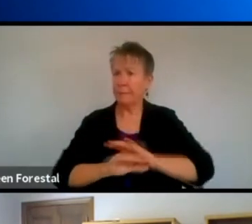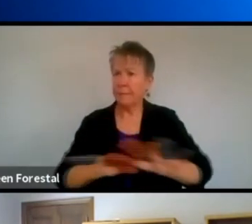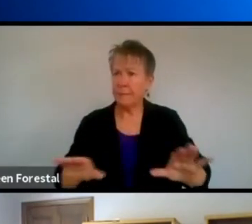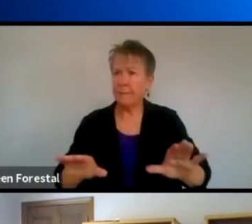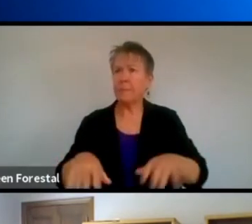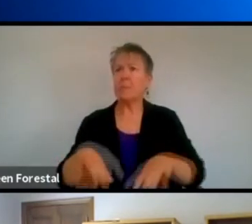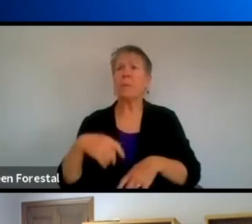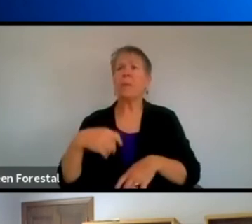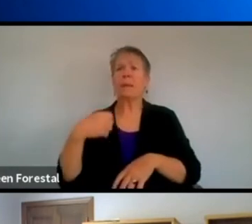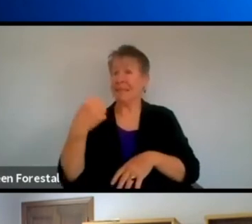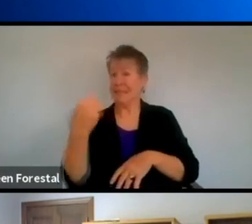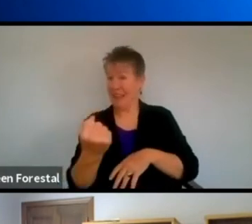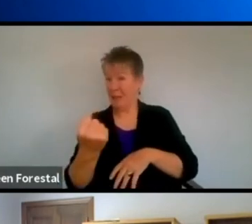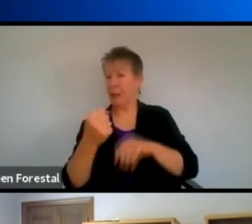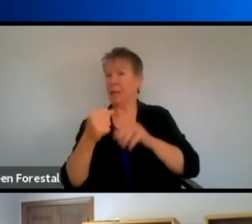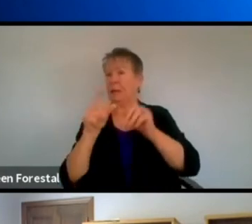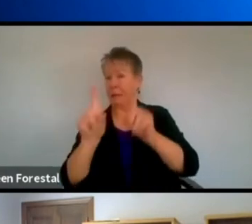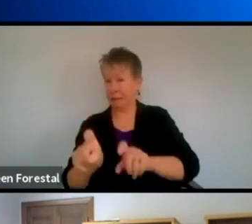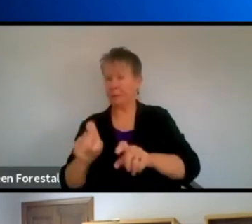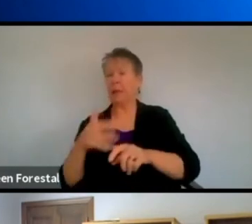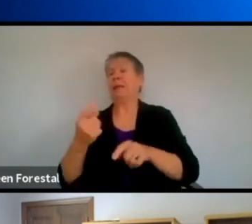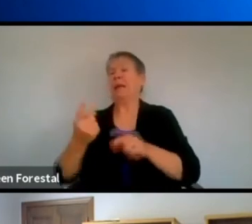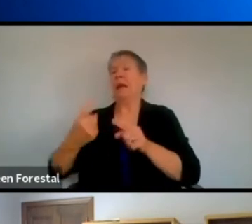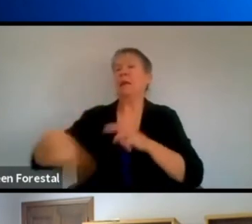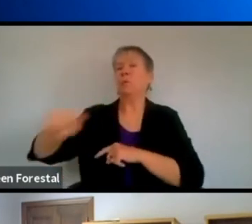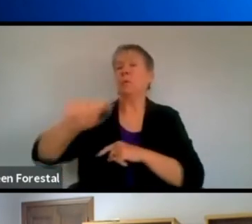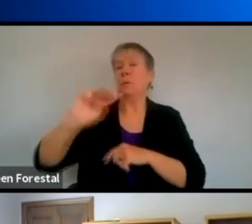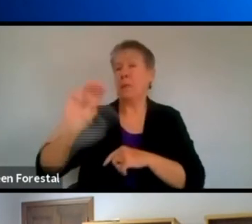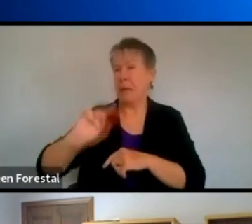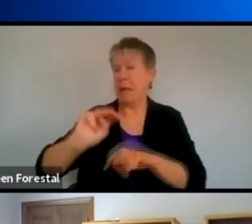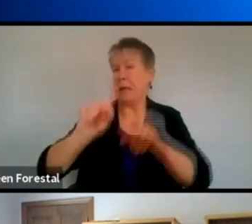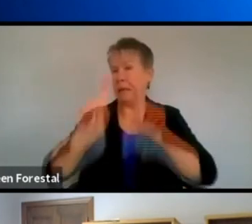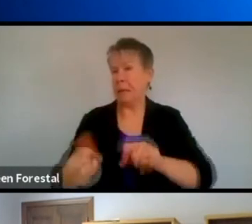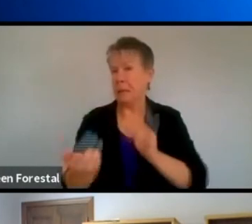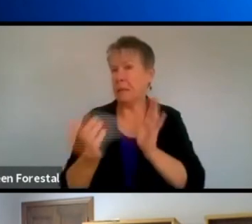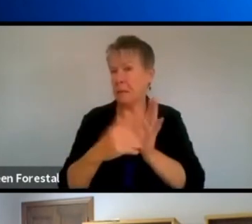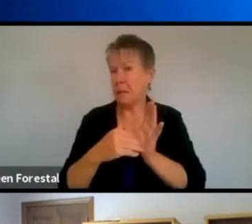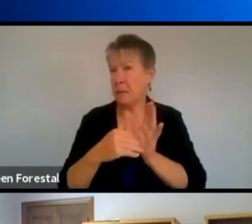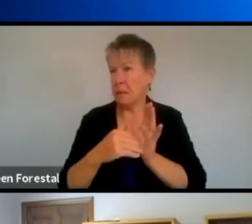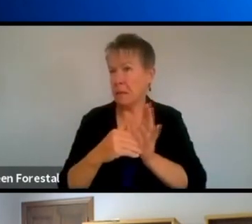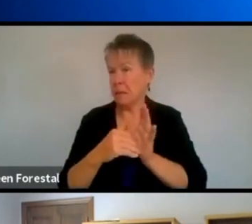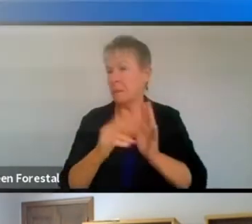cases. Today marks the fifth consecutive day with more than 1,000 cases.